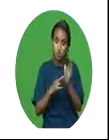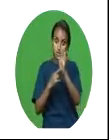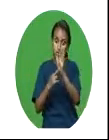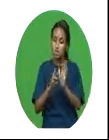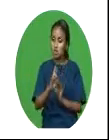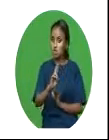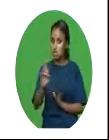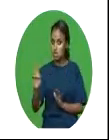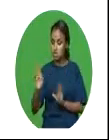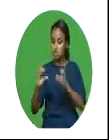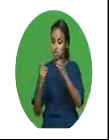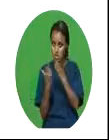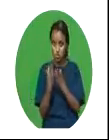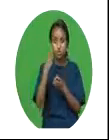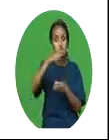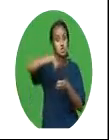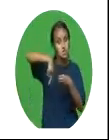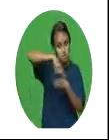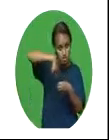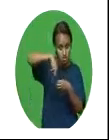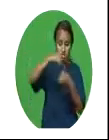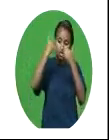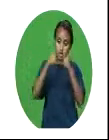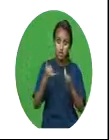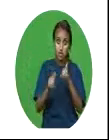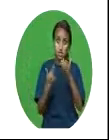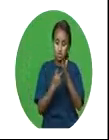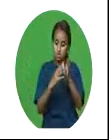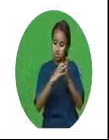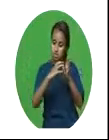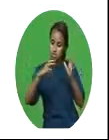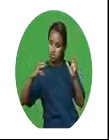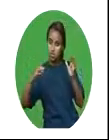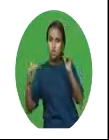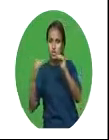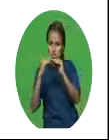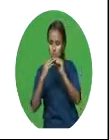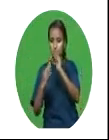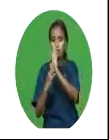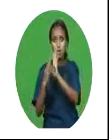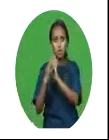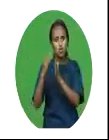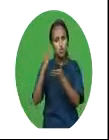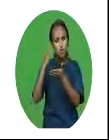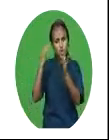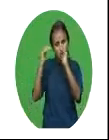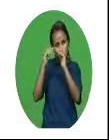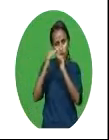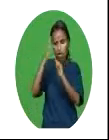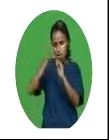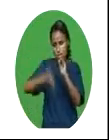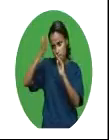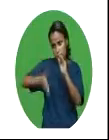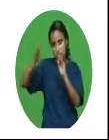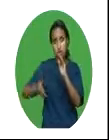the cylinder. Divide the stretch out line into the same number of equal parts,